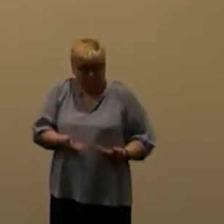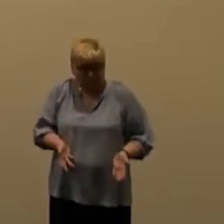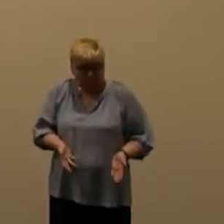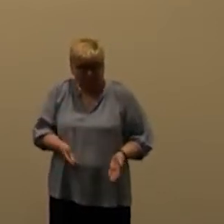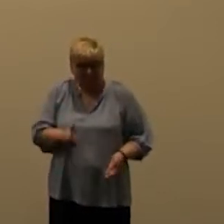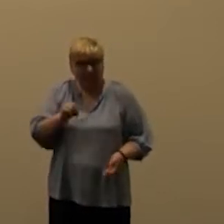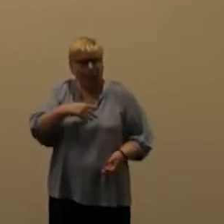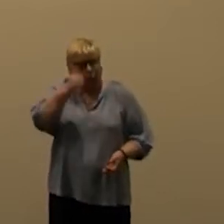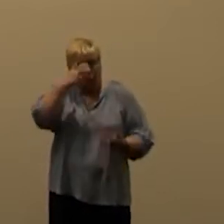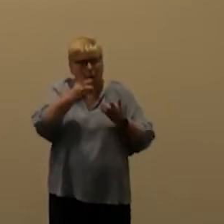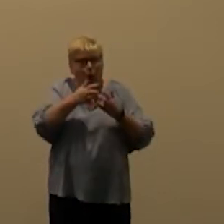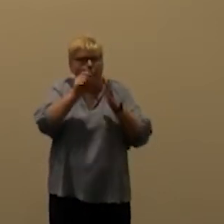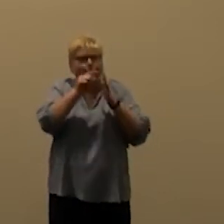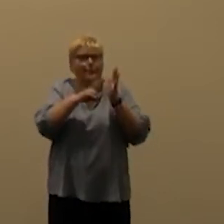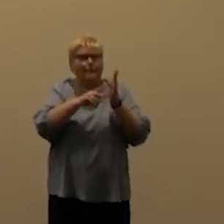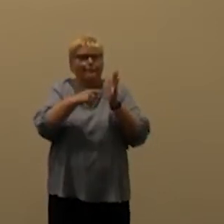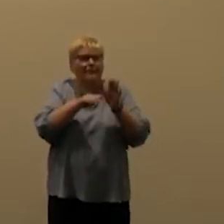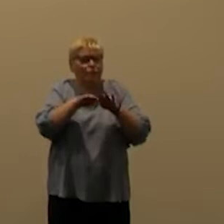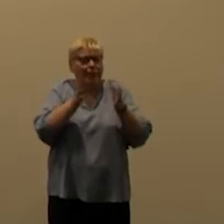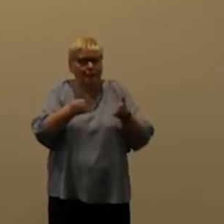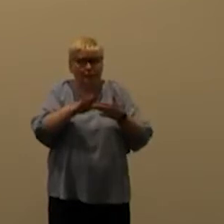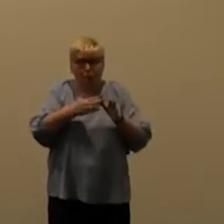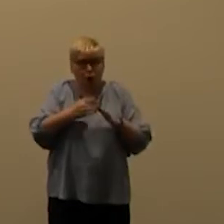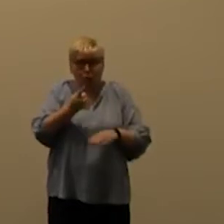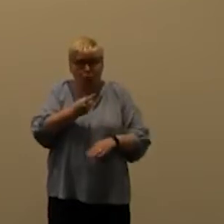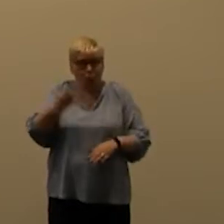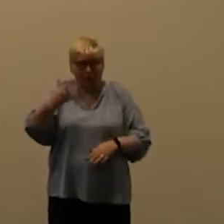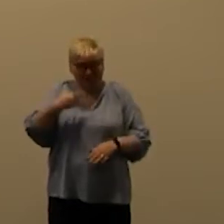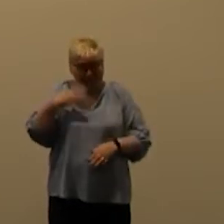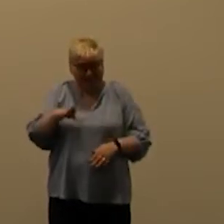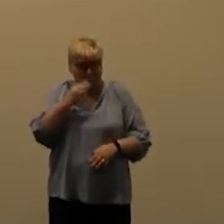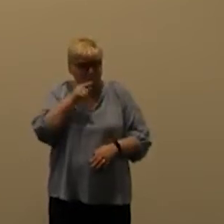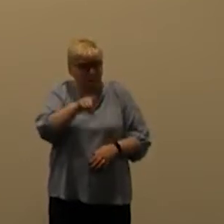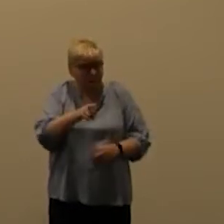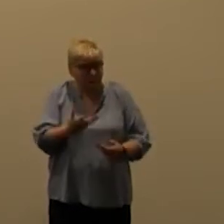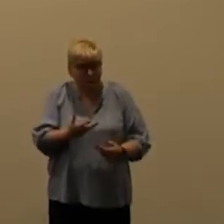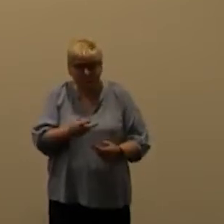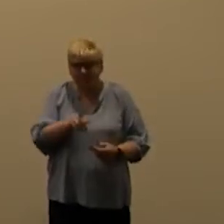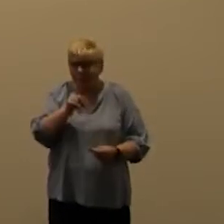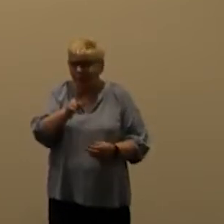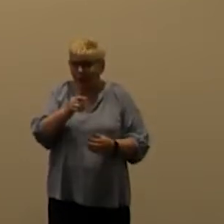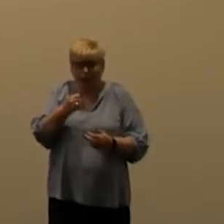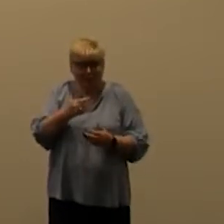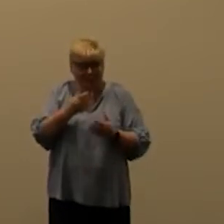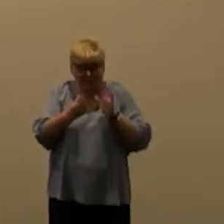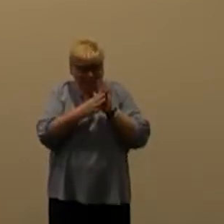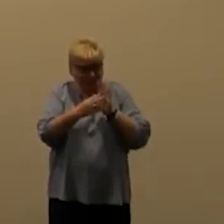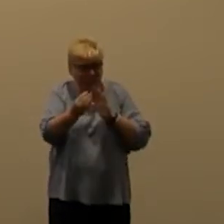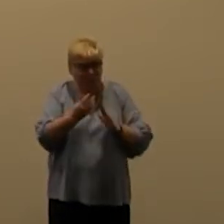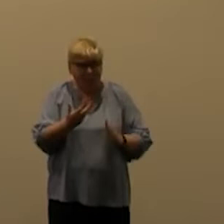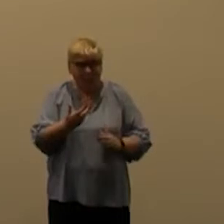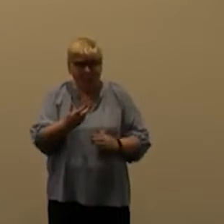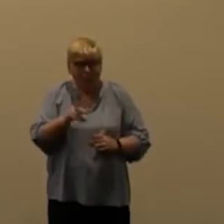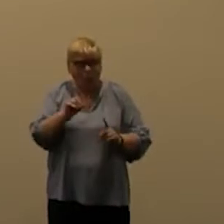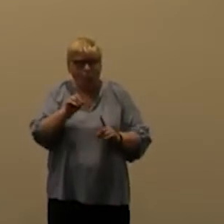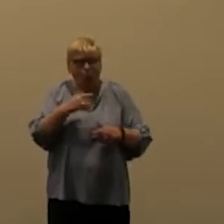however, how to do a pivot table, because I once needed to use a pivot table. And that is just a fantastic example of what